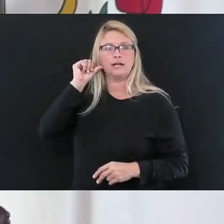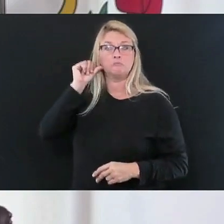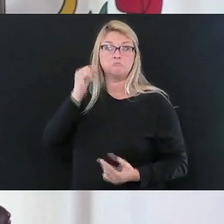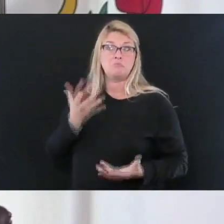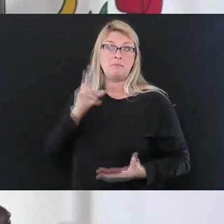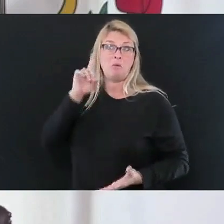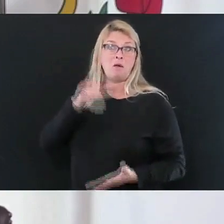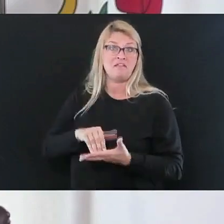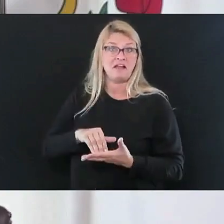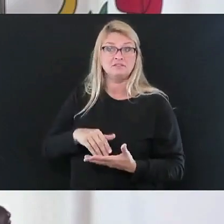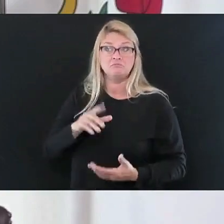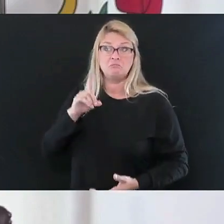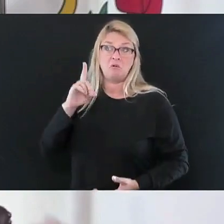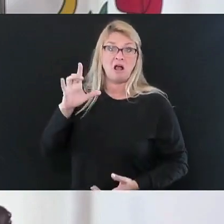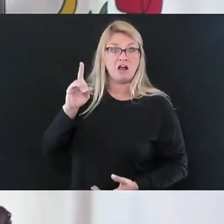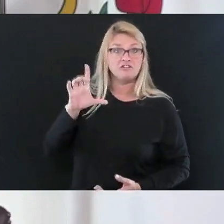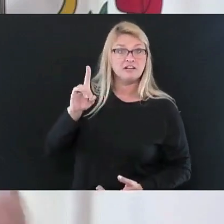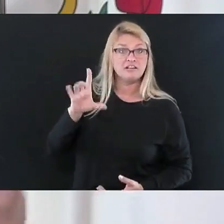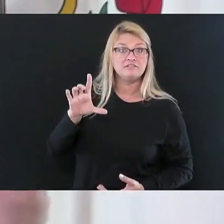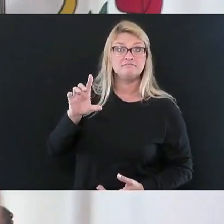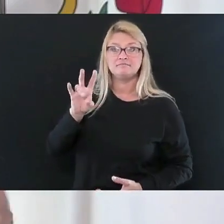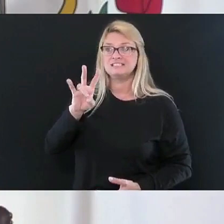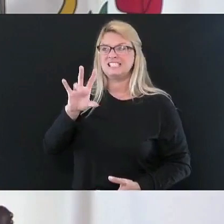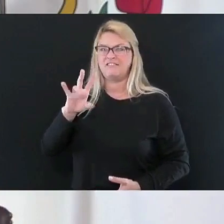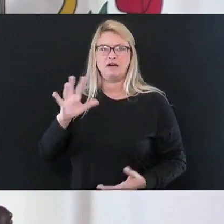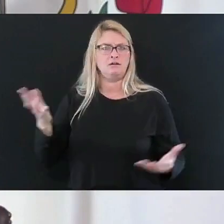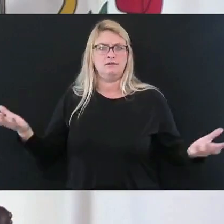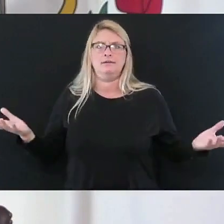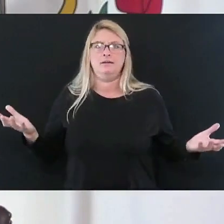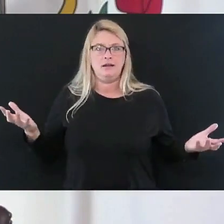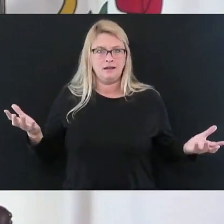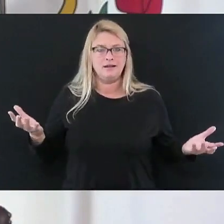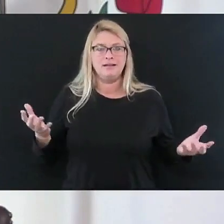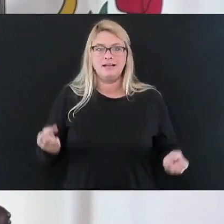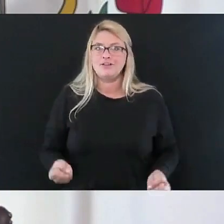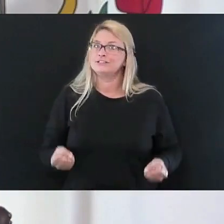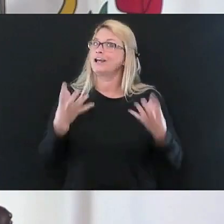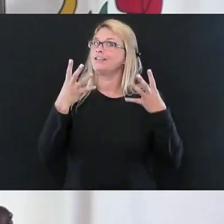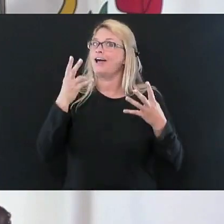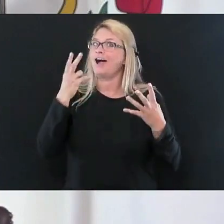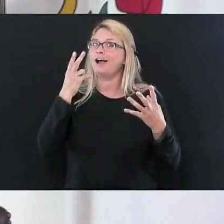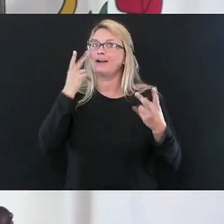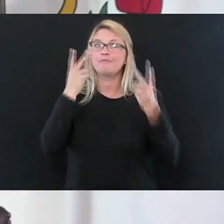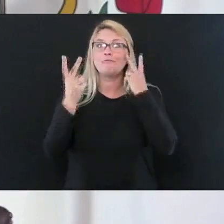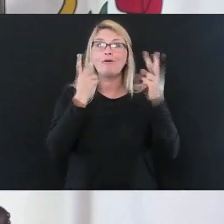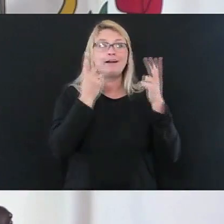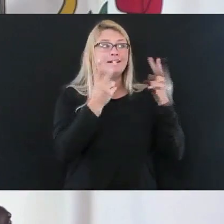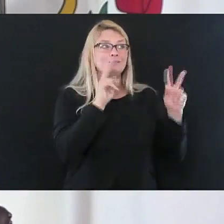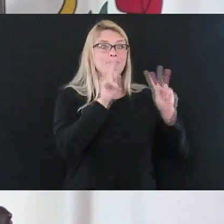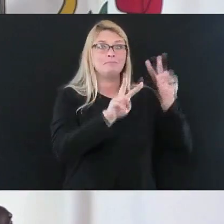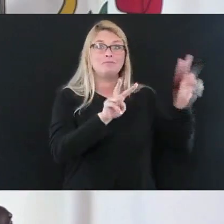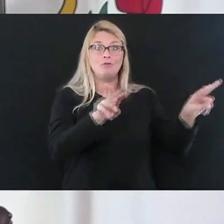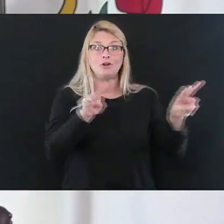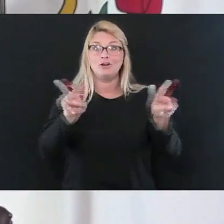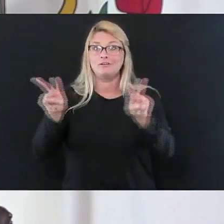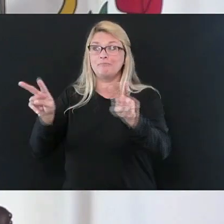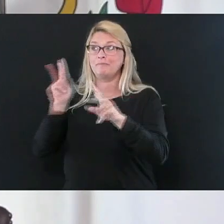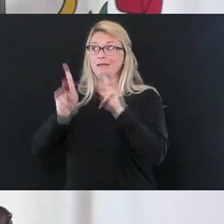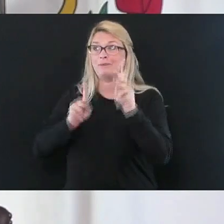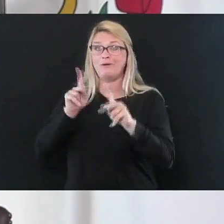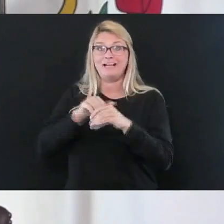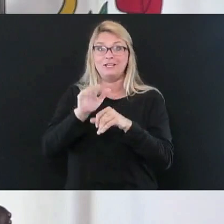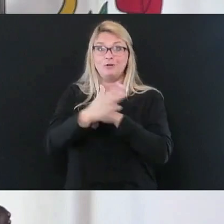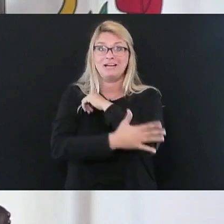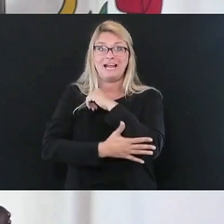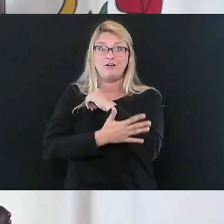1,000? 100? 700? Well, there's a whole lot of eyes that are out there within your county. And